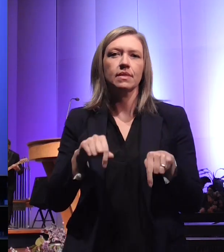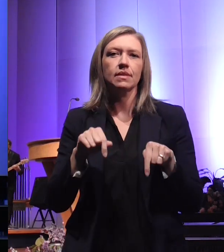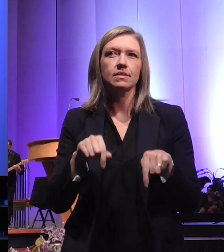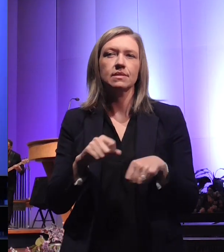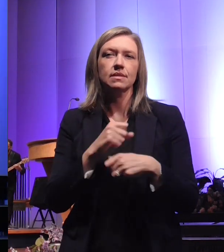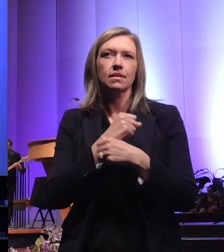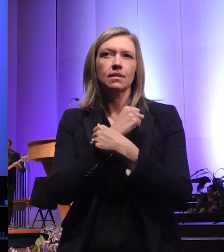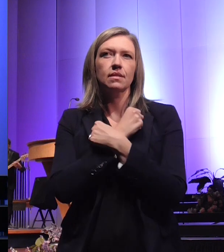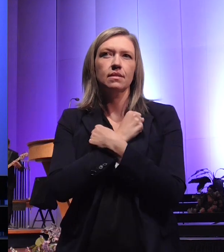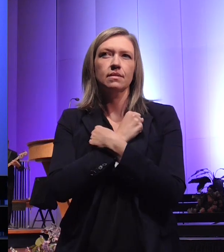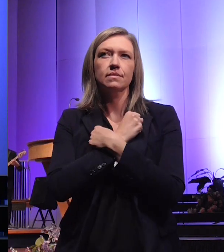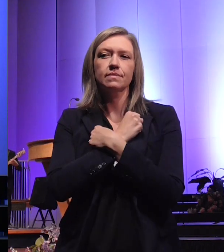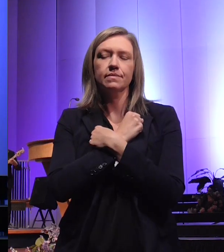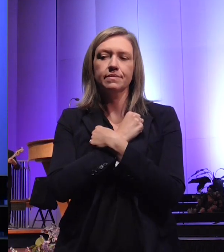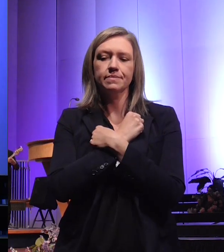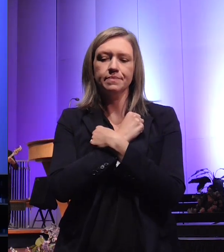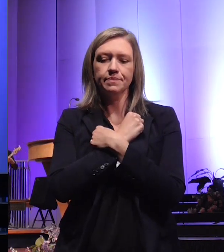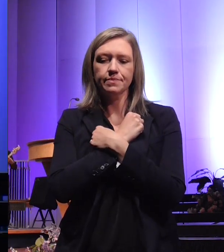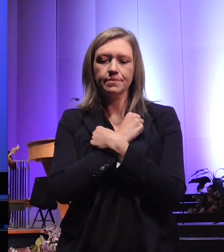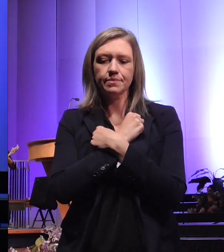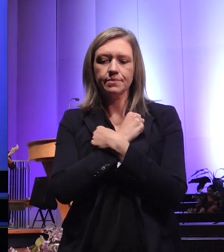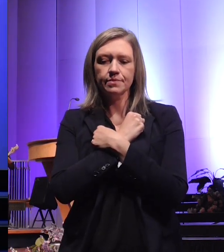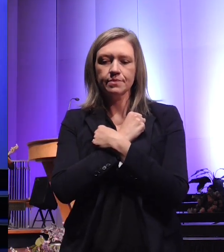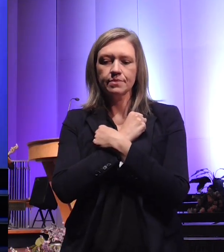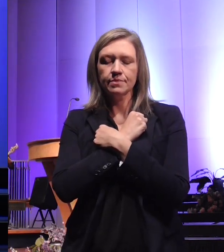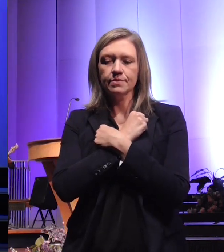this love.